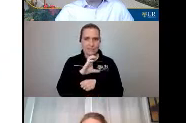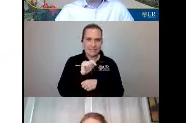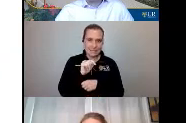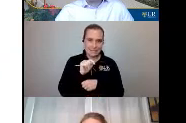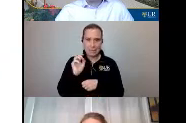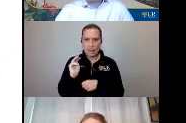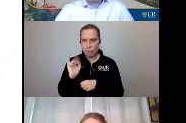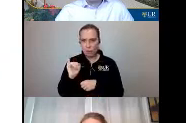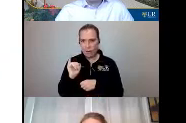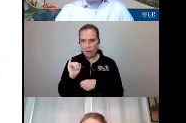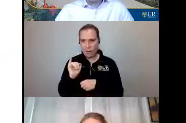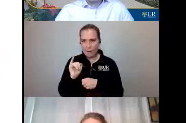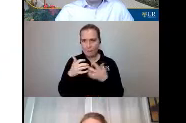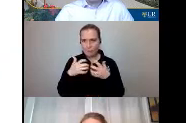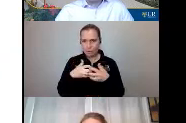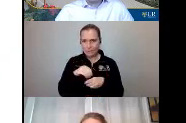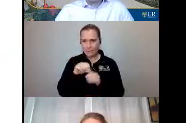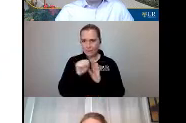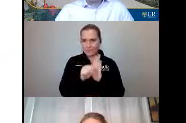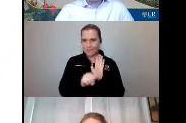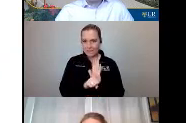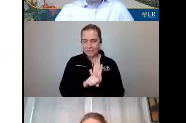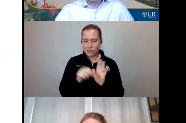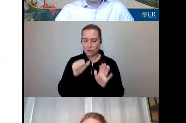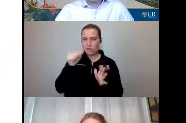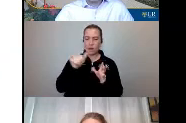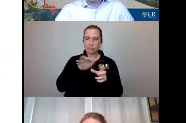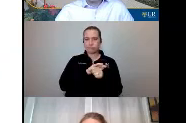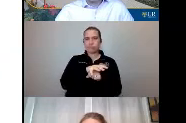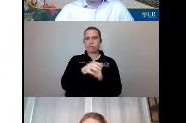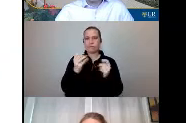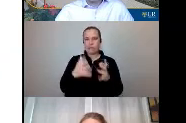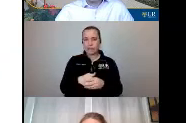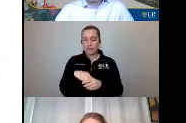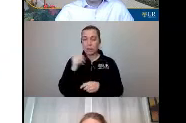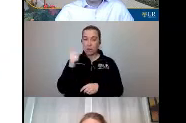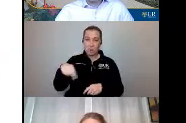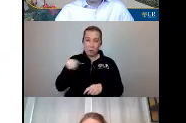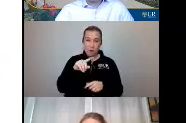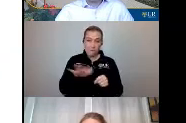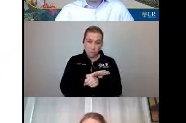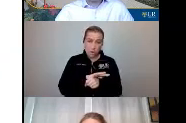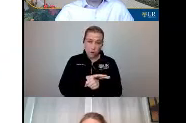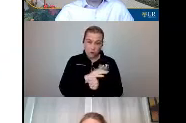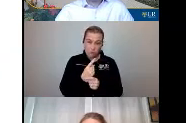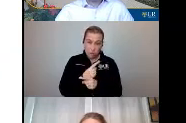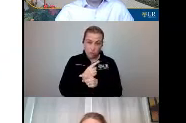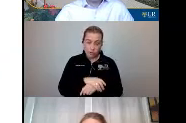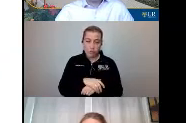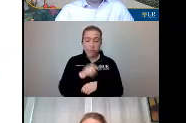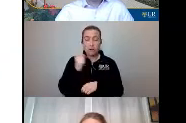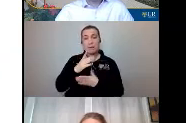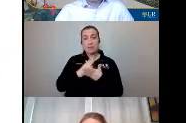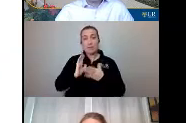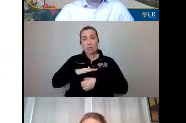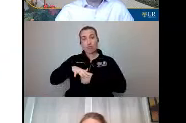a limited number, and they're very full fairly regularly. In our regional sites, there's pretty much always capacity to